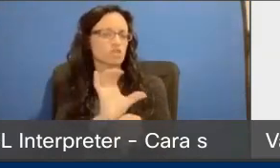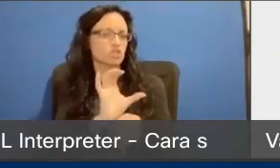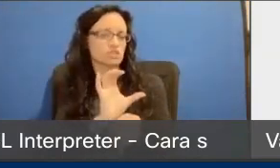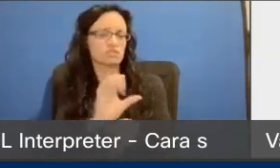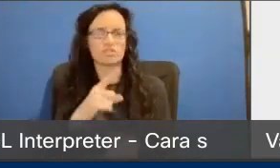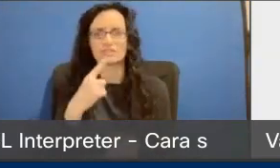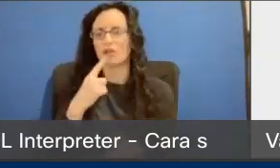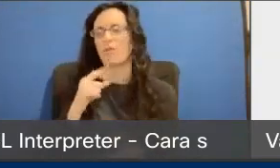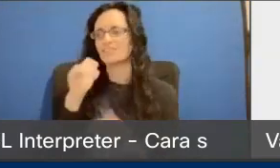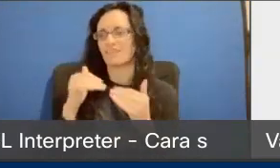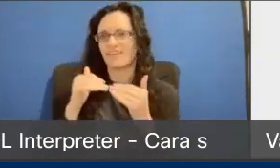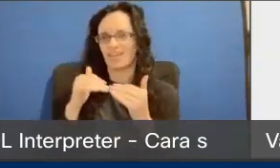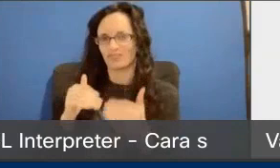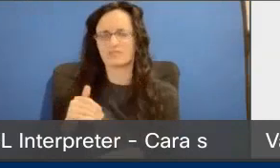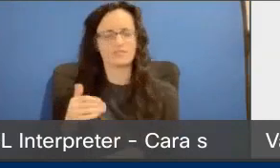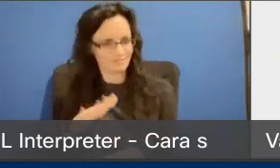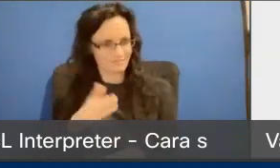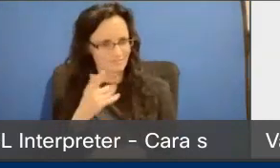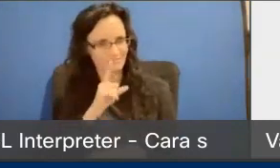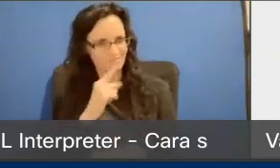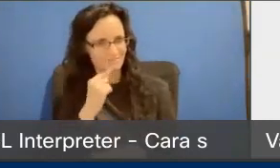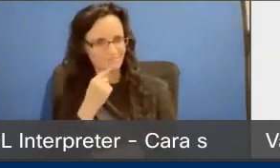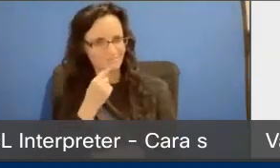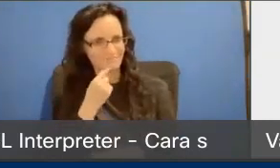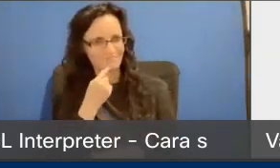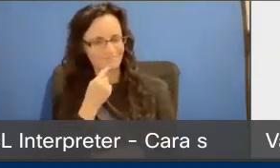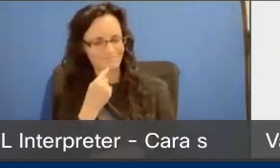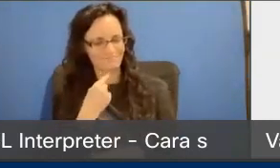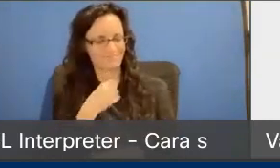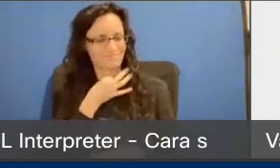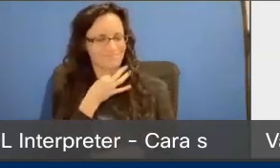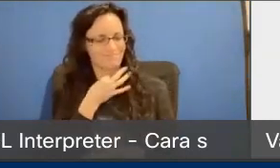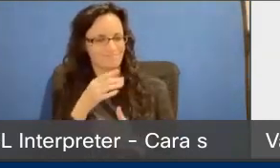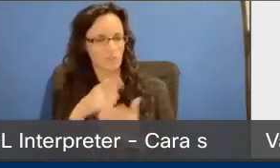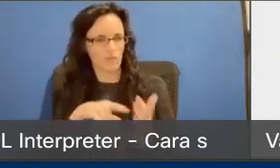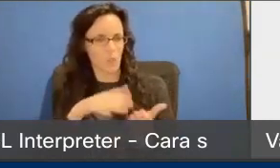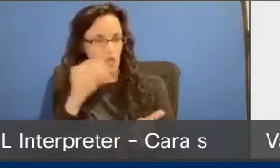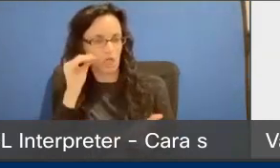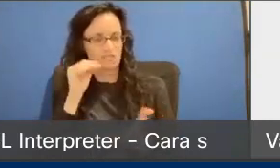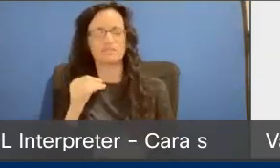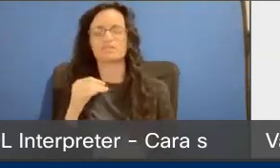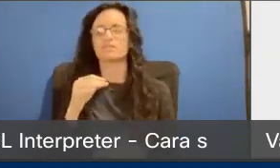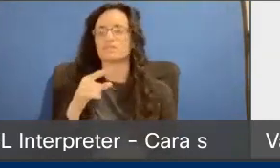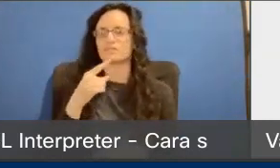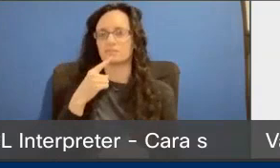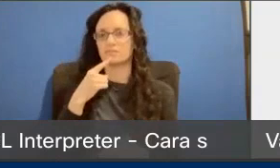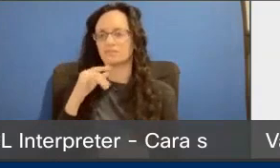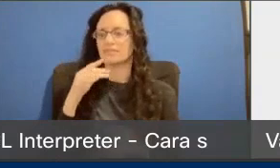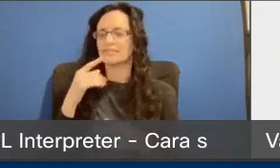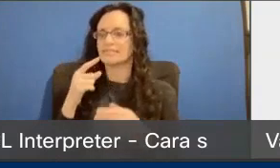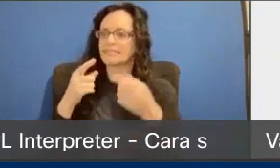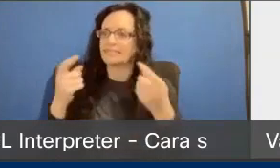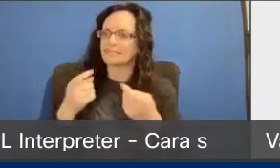said, oh, that's not fair. I said, no, really, I'd really love to know what you learned about that. And she said, well, she said that it was a sin. And so it